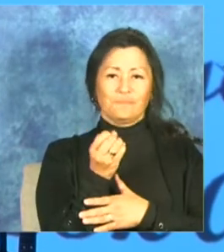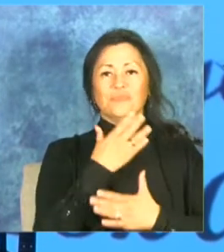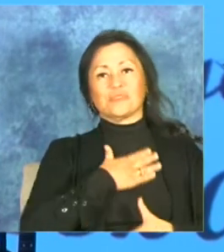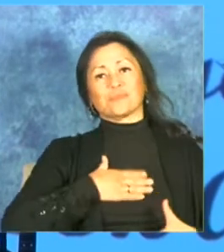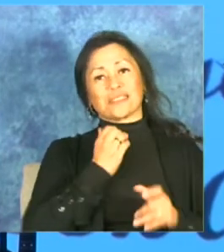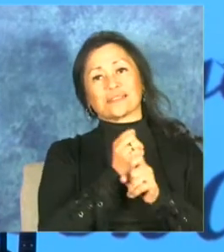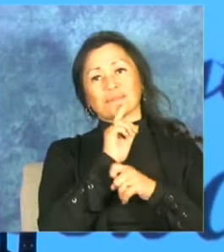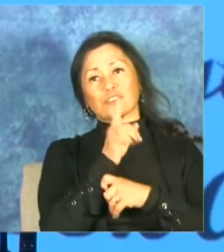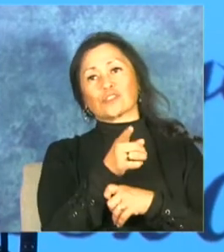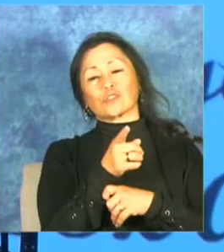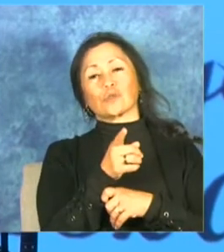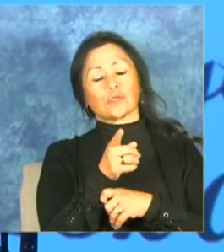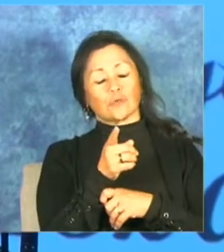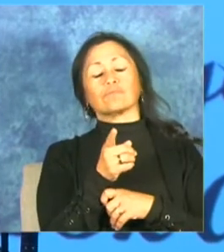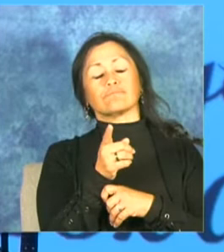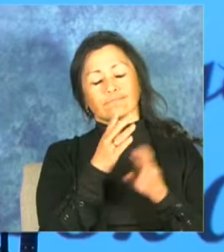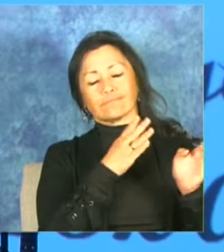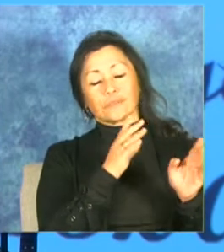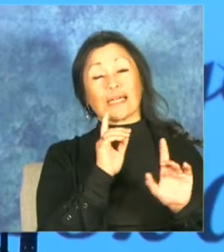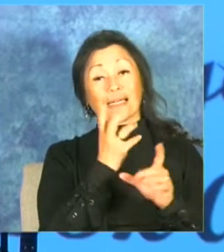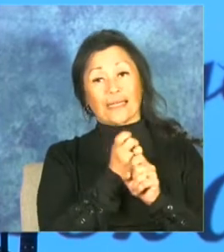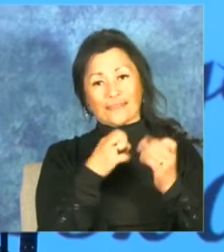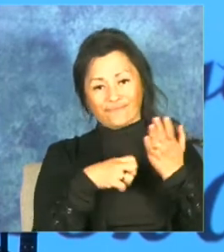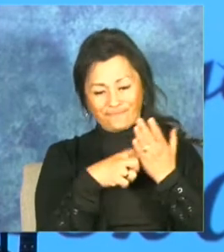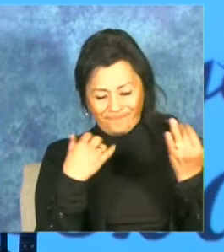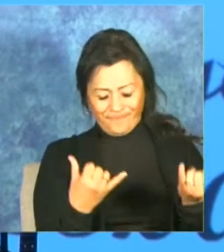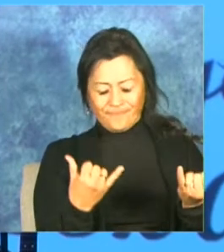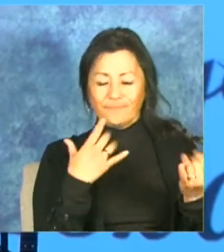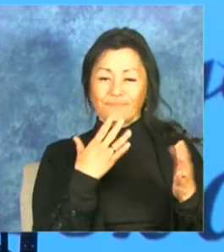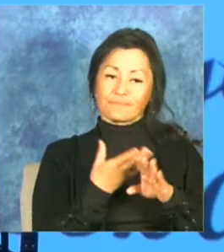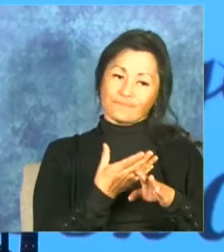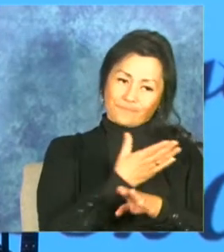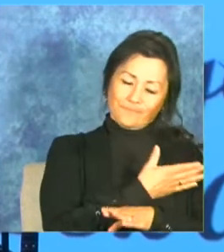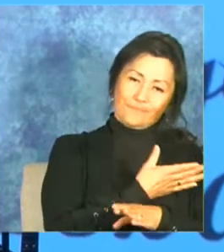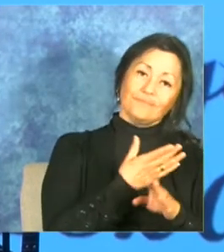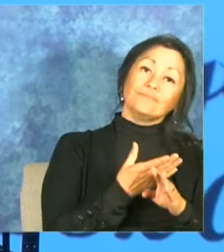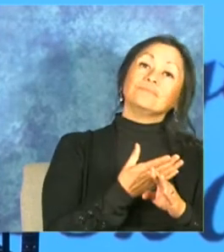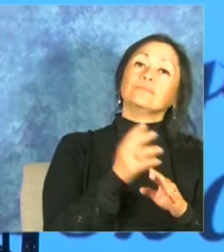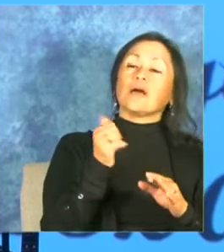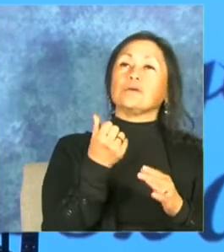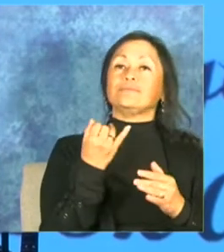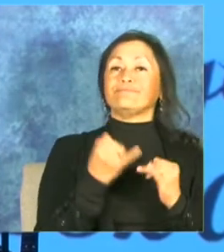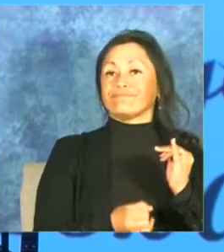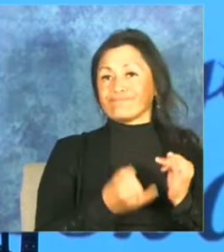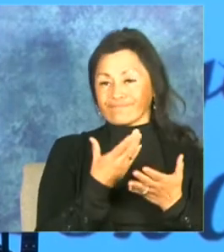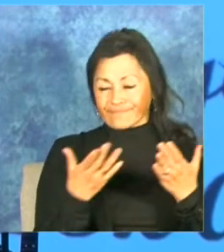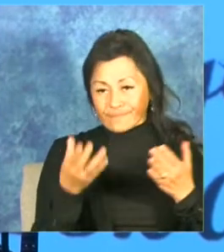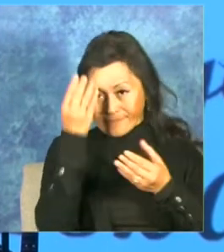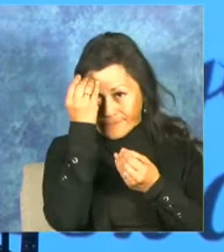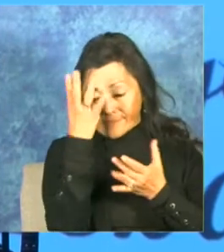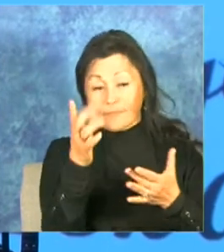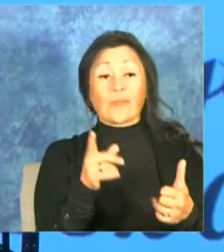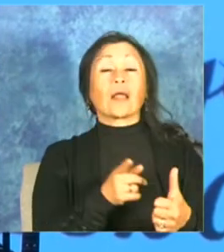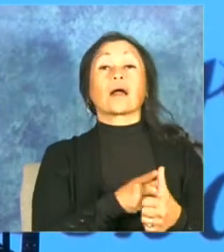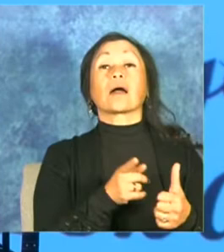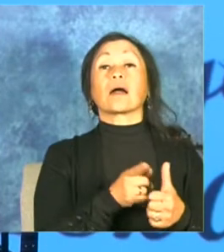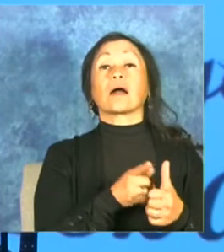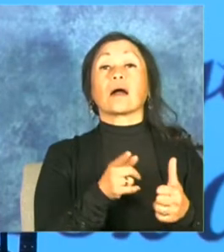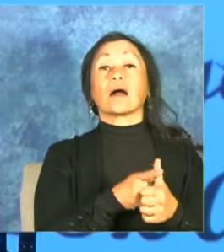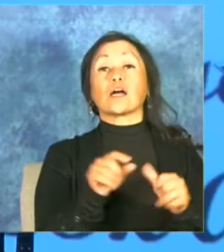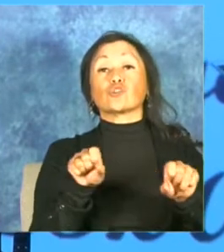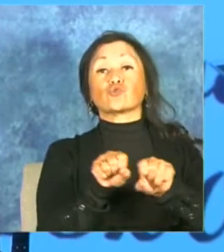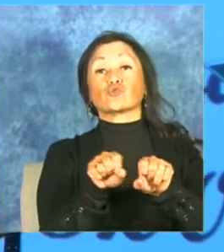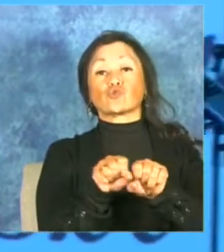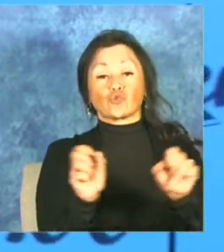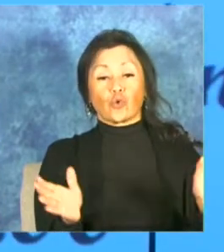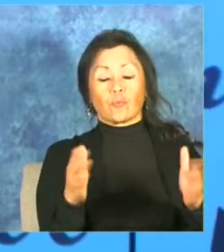Please make sure you make it a point to get up there today. Before we get into the message today, let me mention a couple other final things I'd like to let you know about. One, shoe